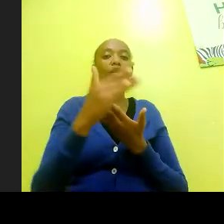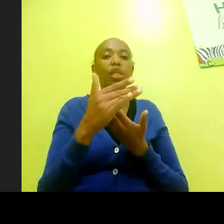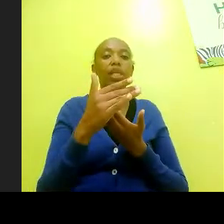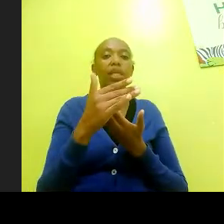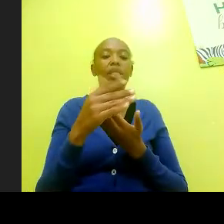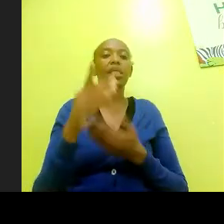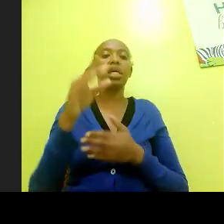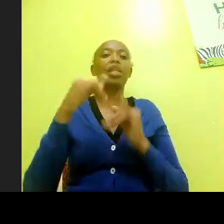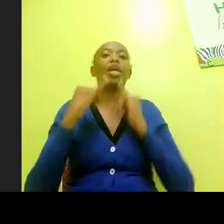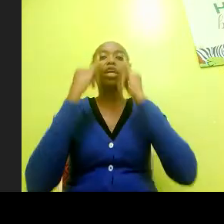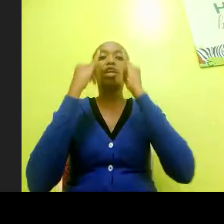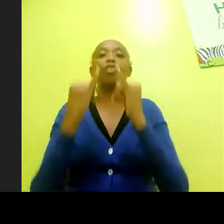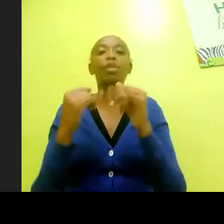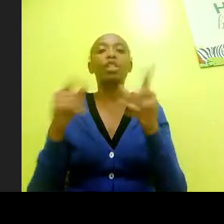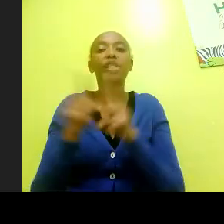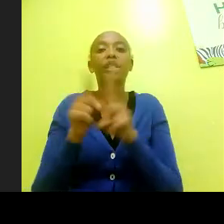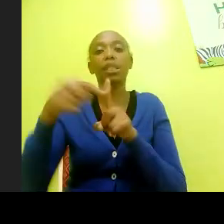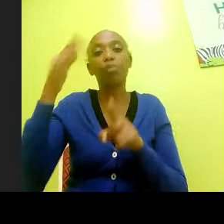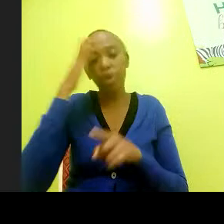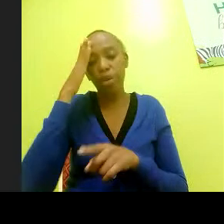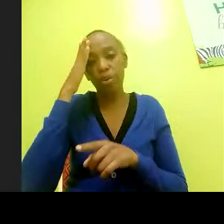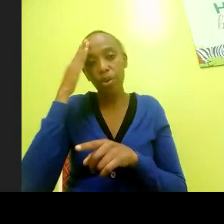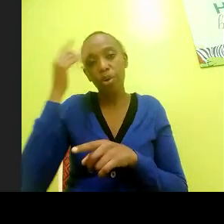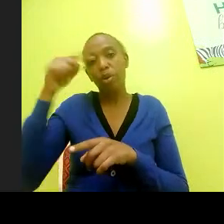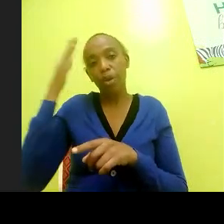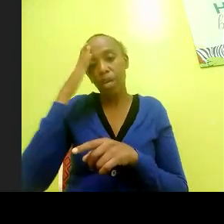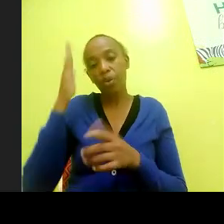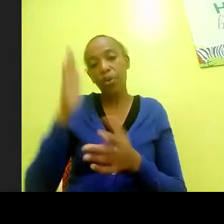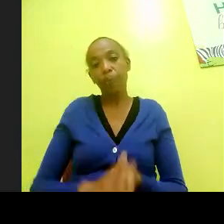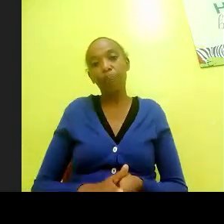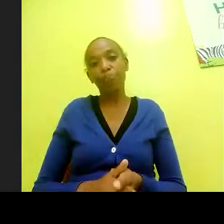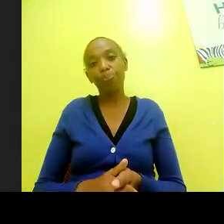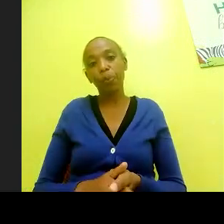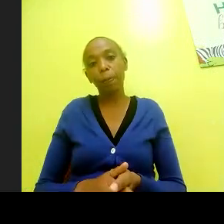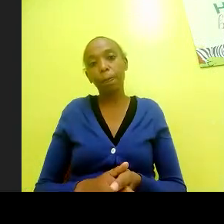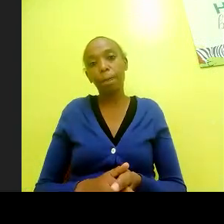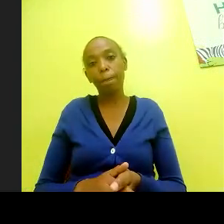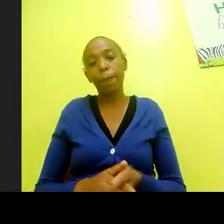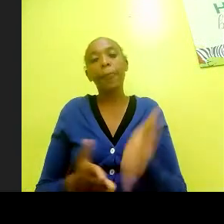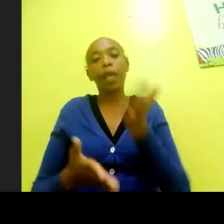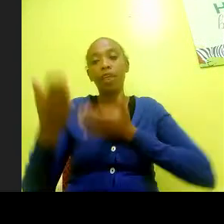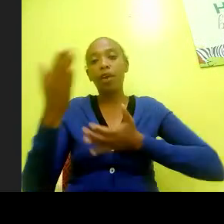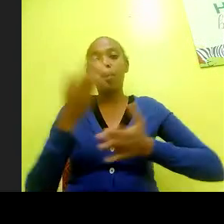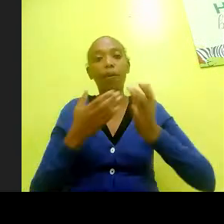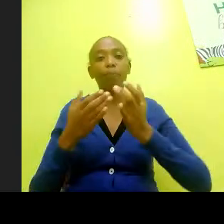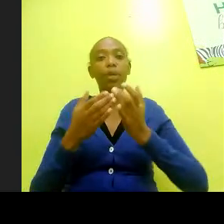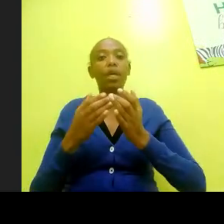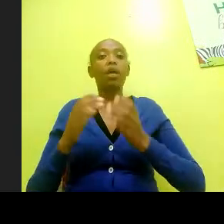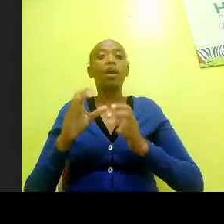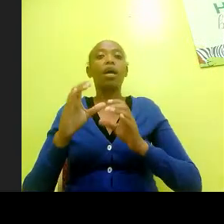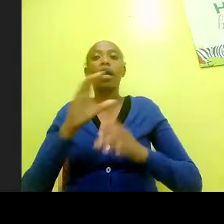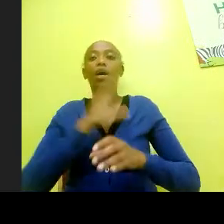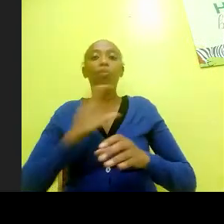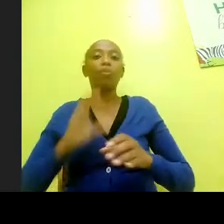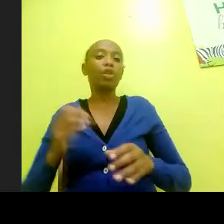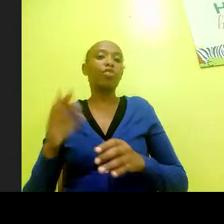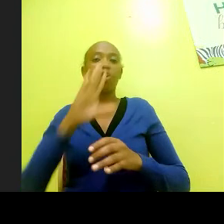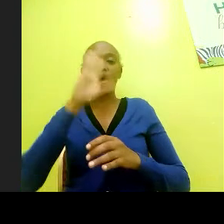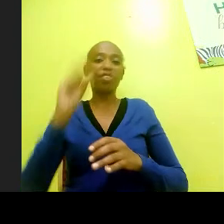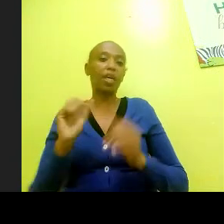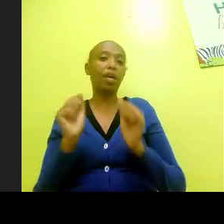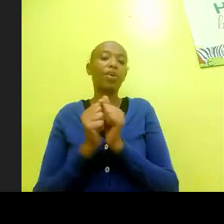data. As we know the Economic Commission for Africa with UNDP have